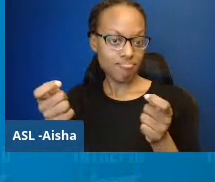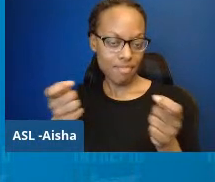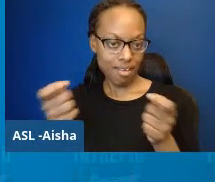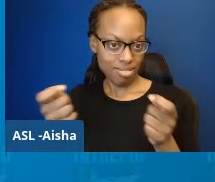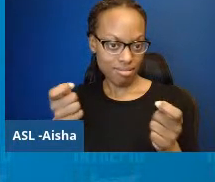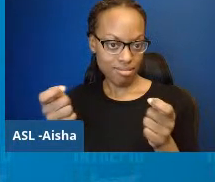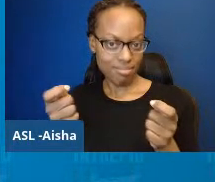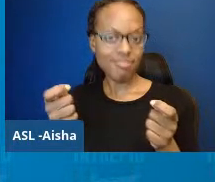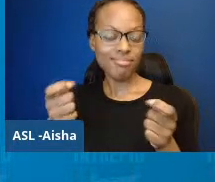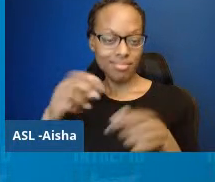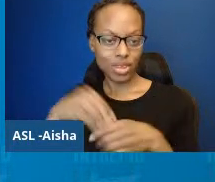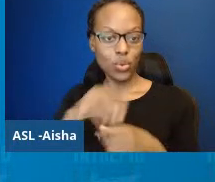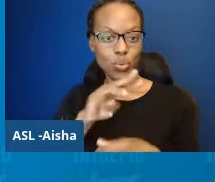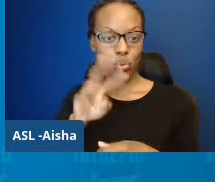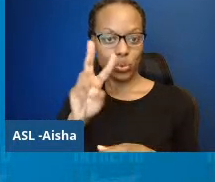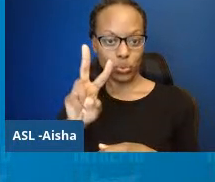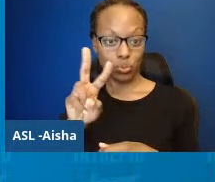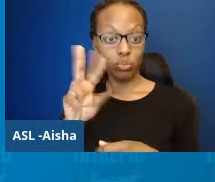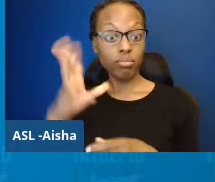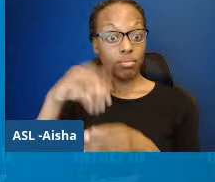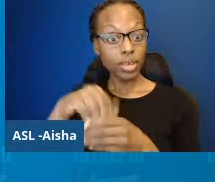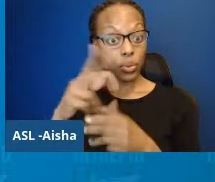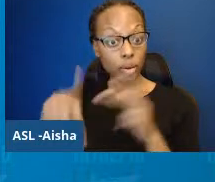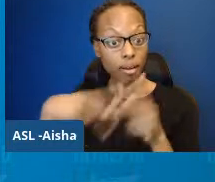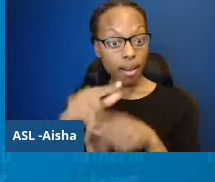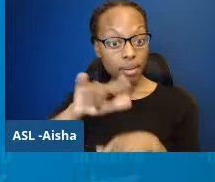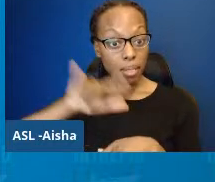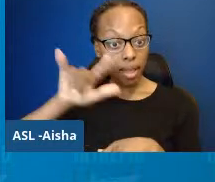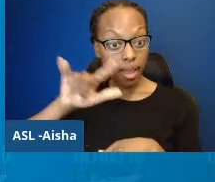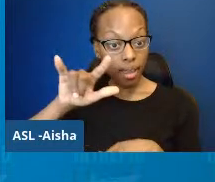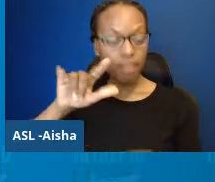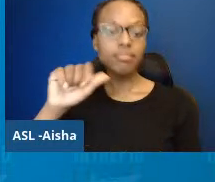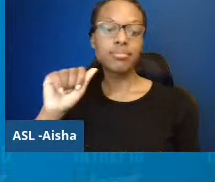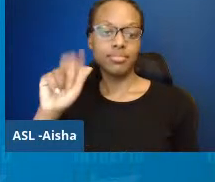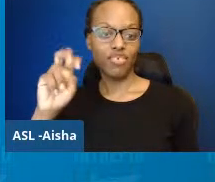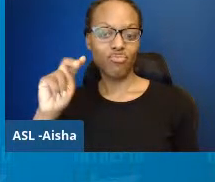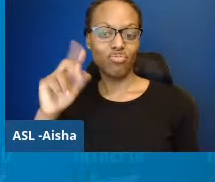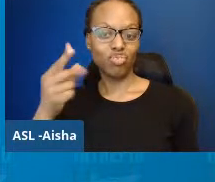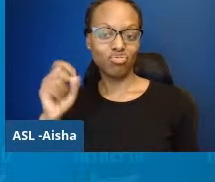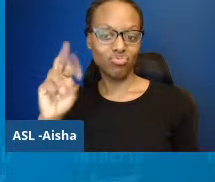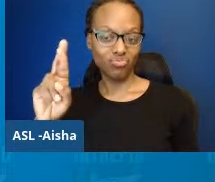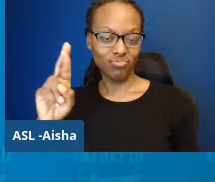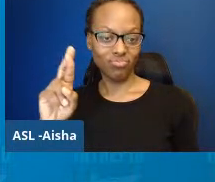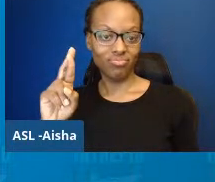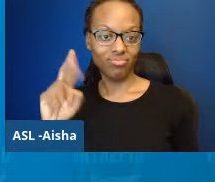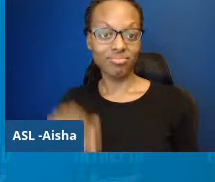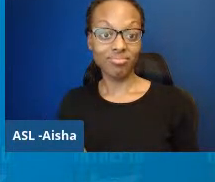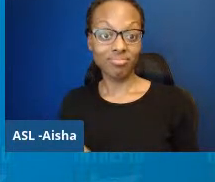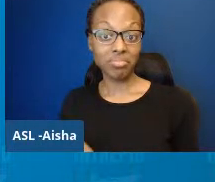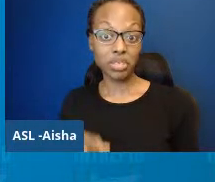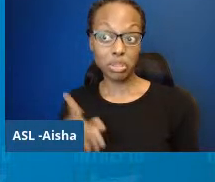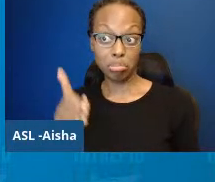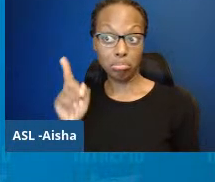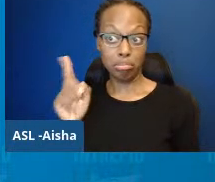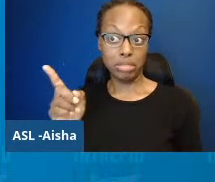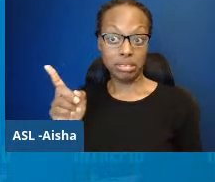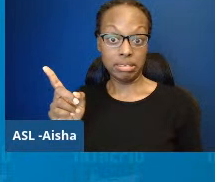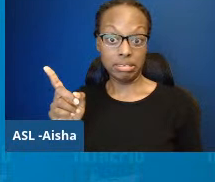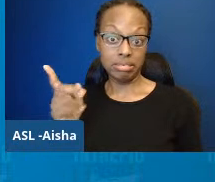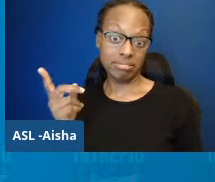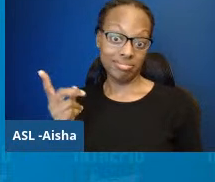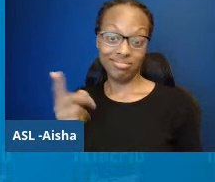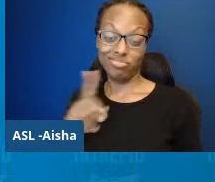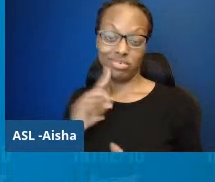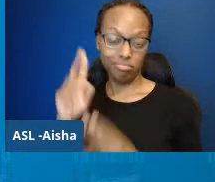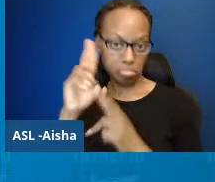operating an Avenger. And so he is basically, he was a